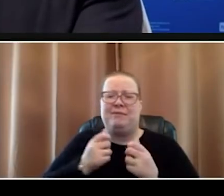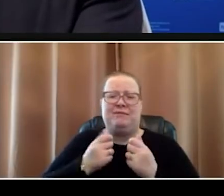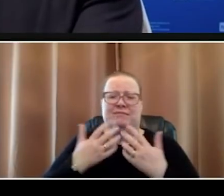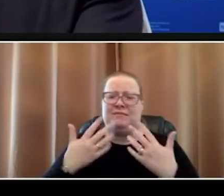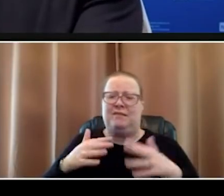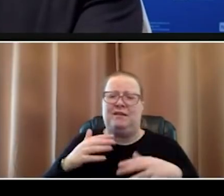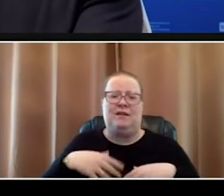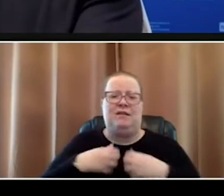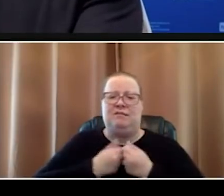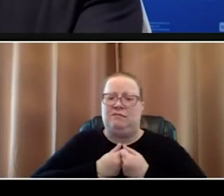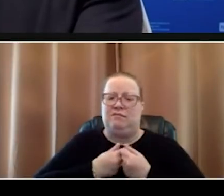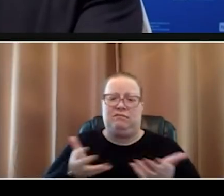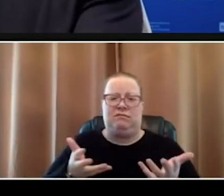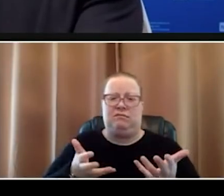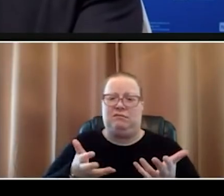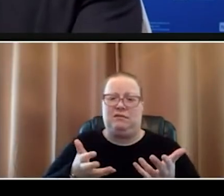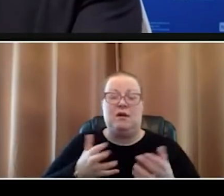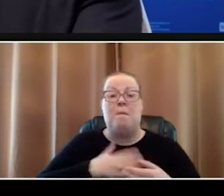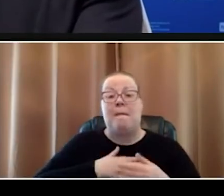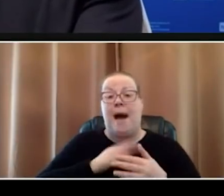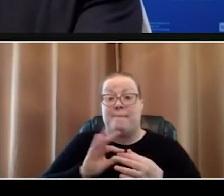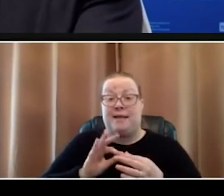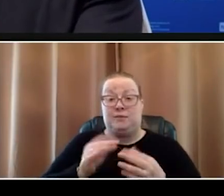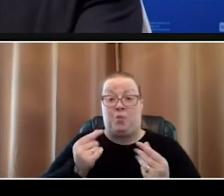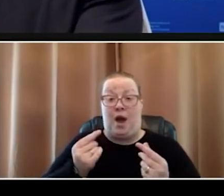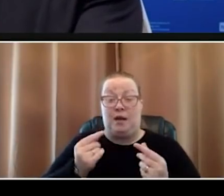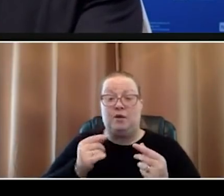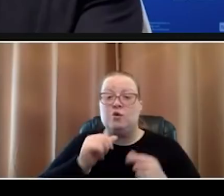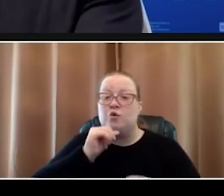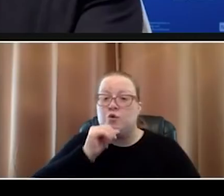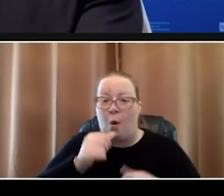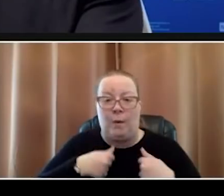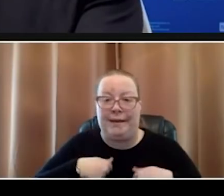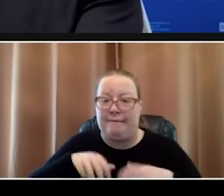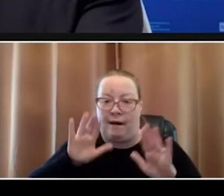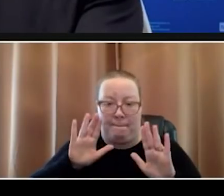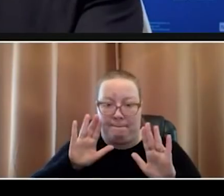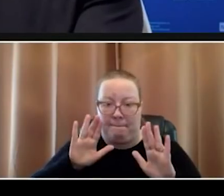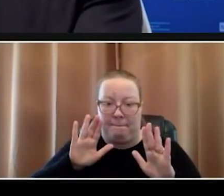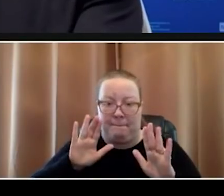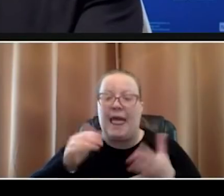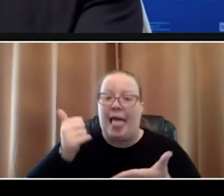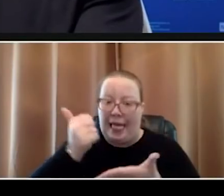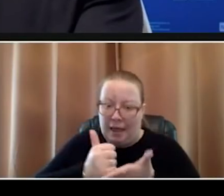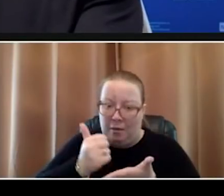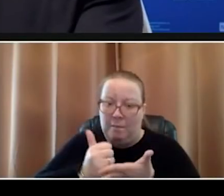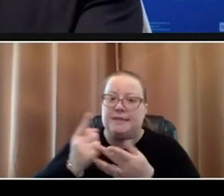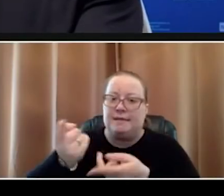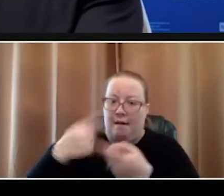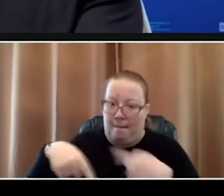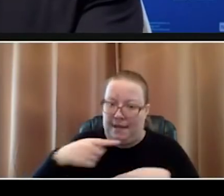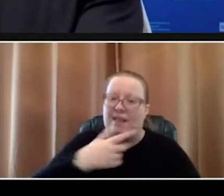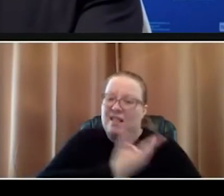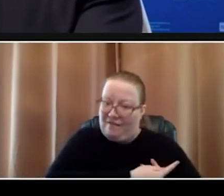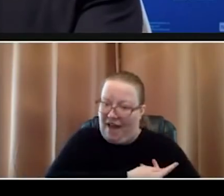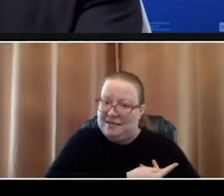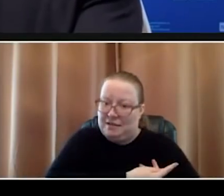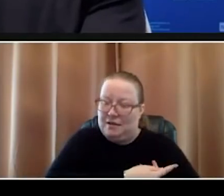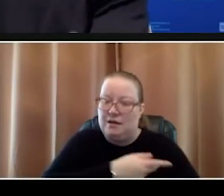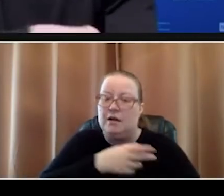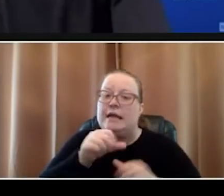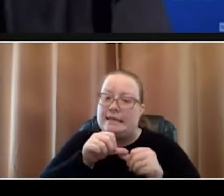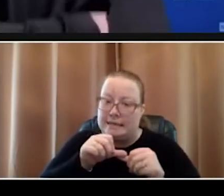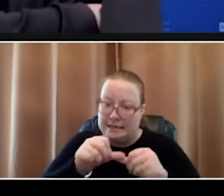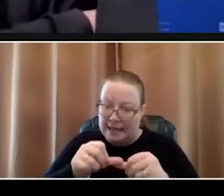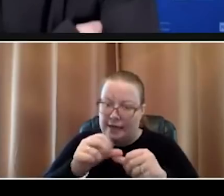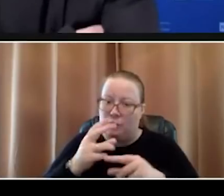my message is, don't give up. Help is on the way in the form of vaccine. Continue to implement the public health